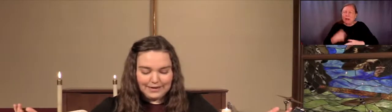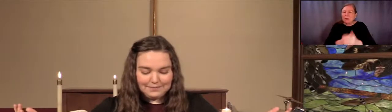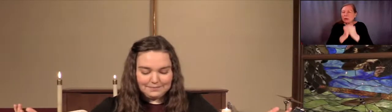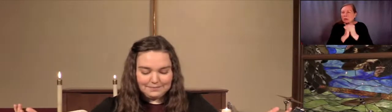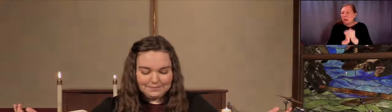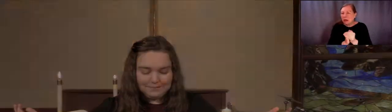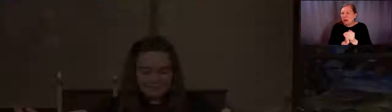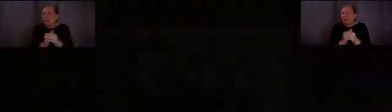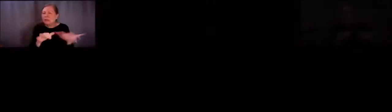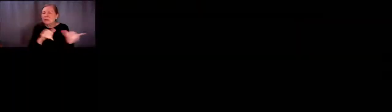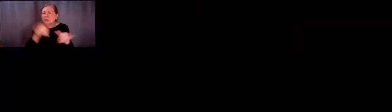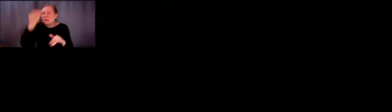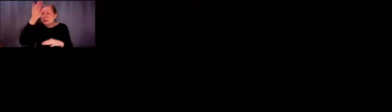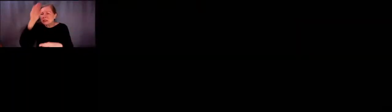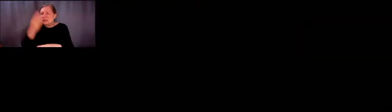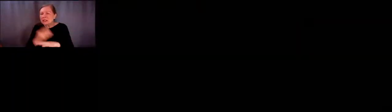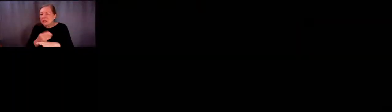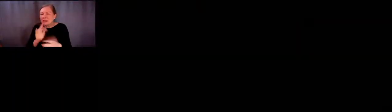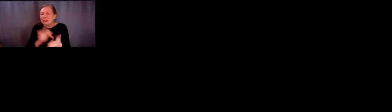pray.